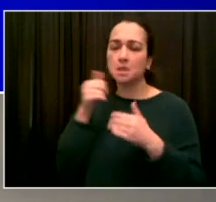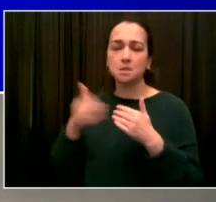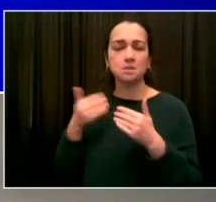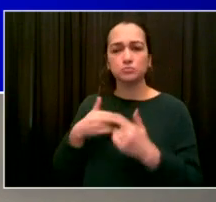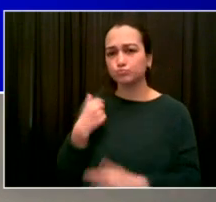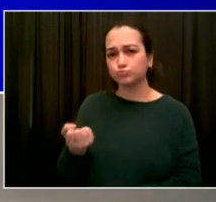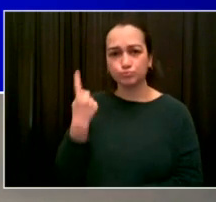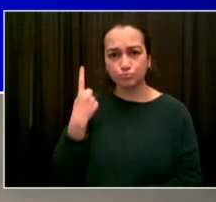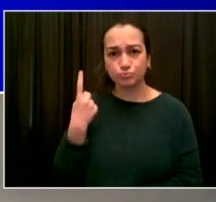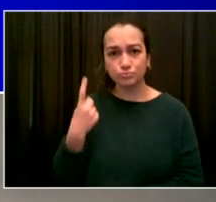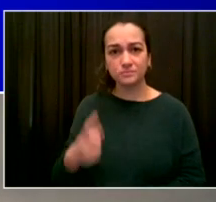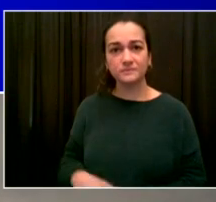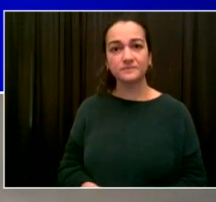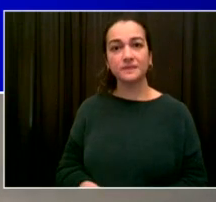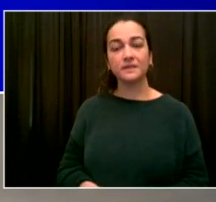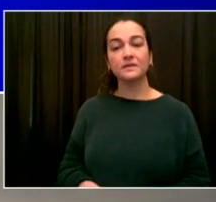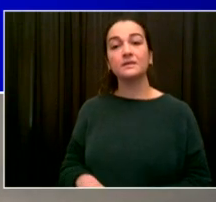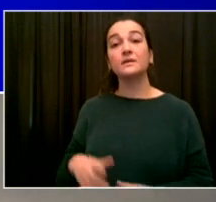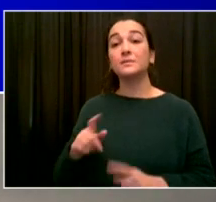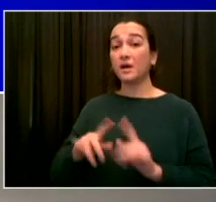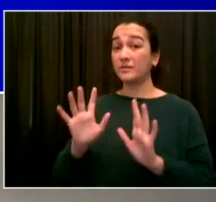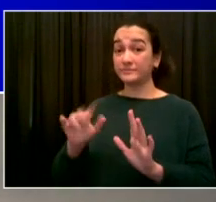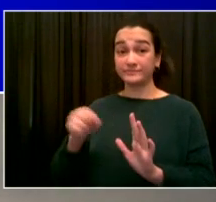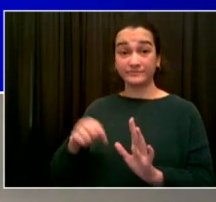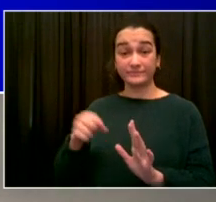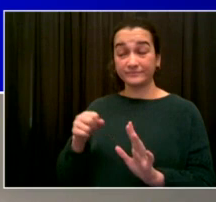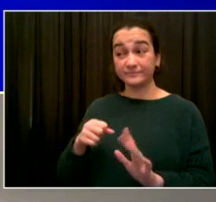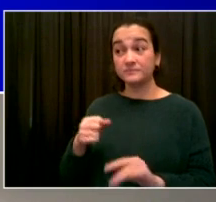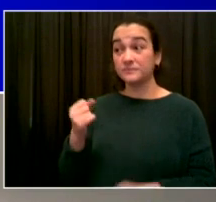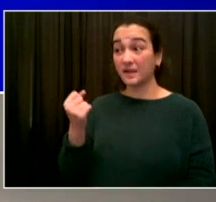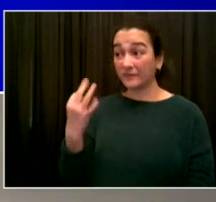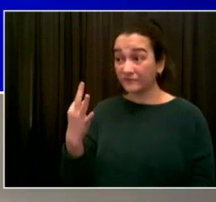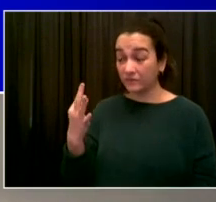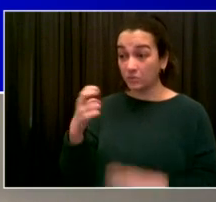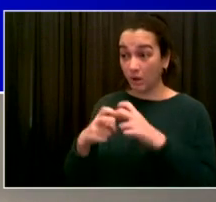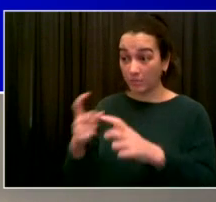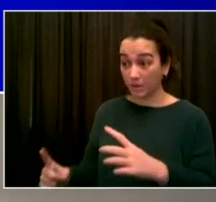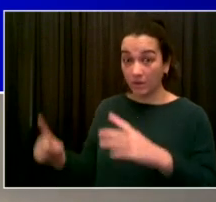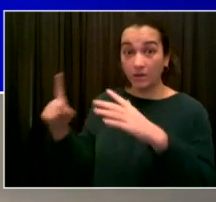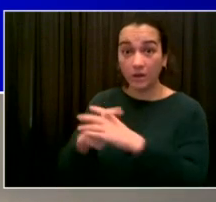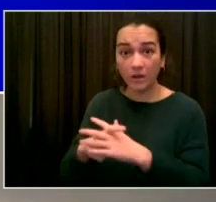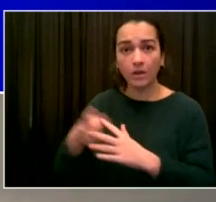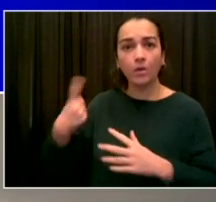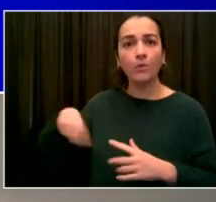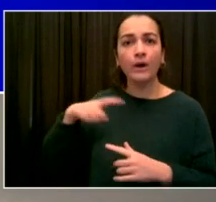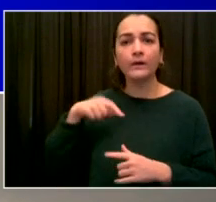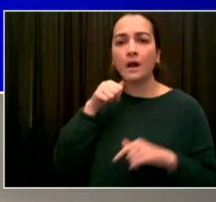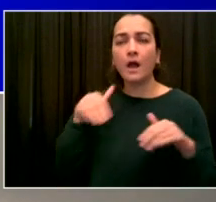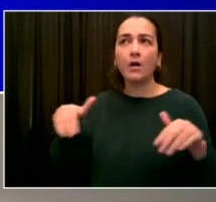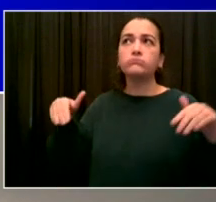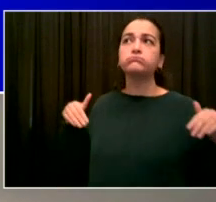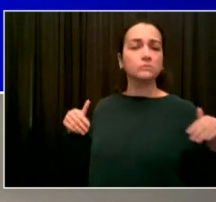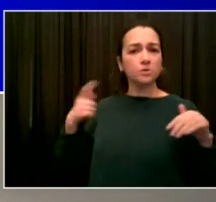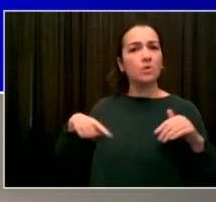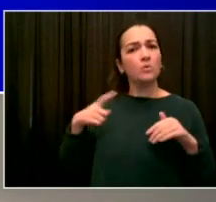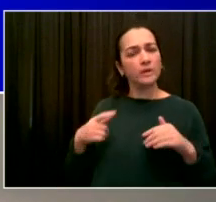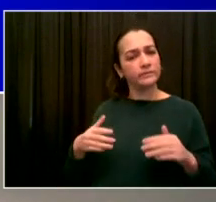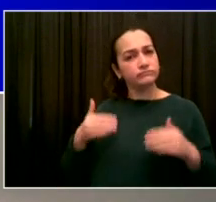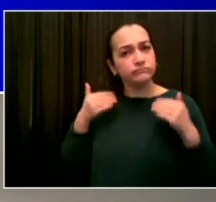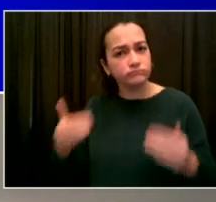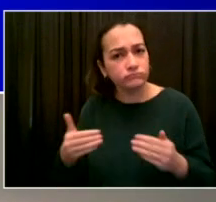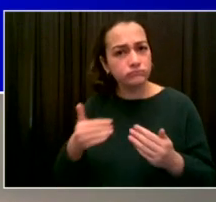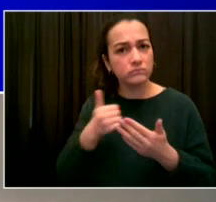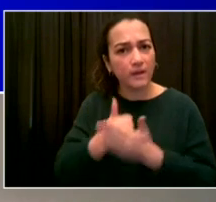sure that we can take care of people, to make sure that we get people the help they need. But this is going to be a brief period of